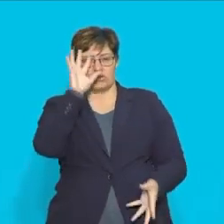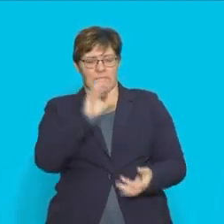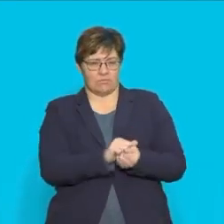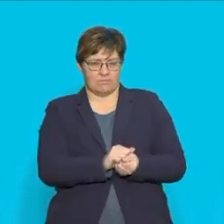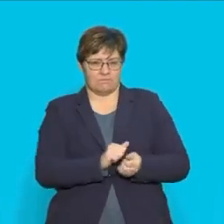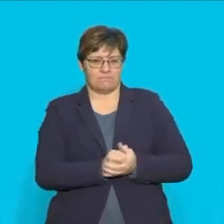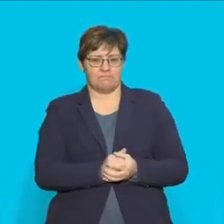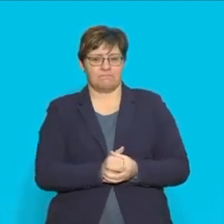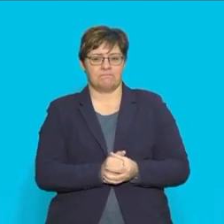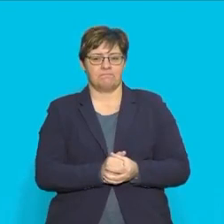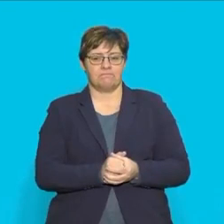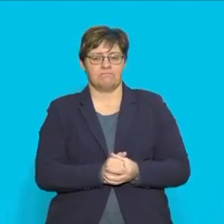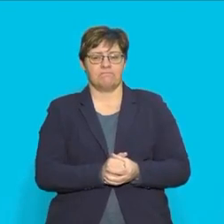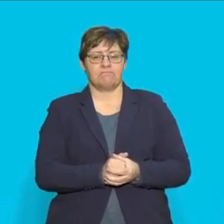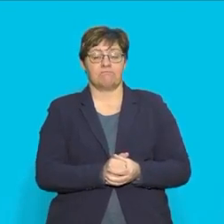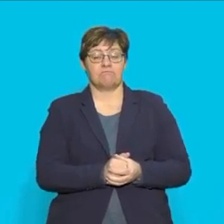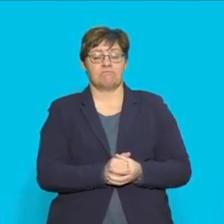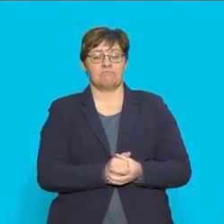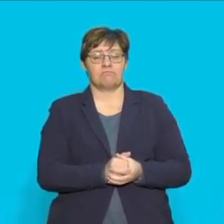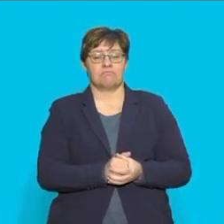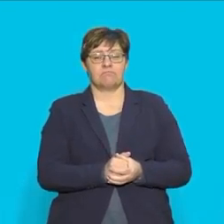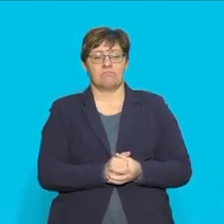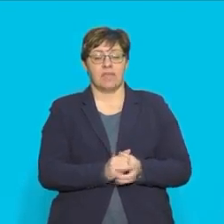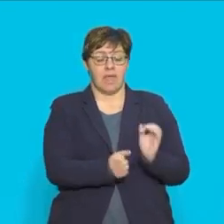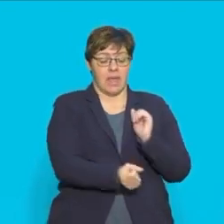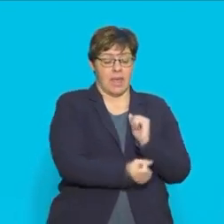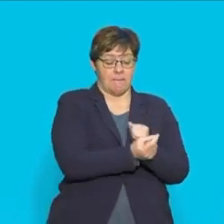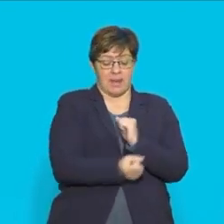So let's look at this, our summary. If you